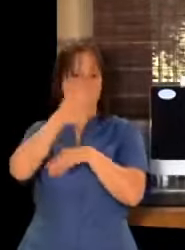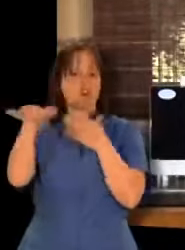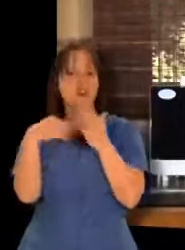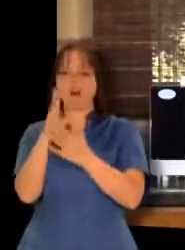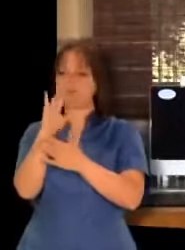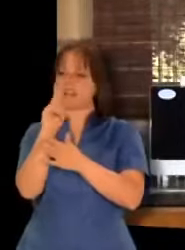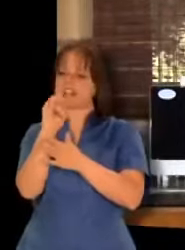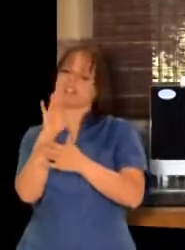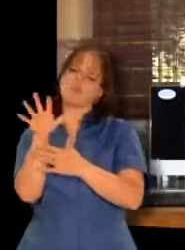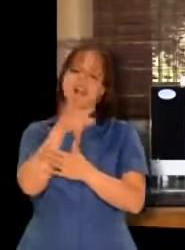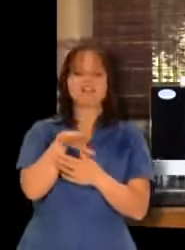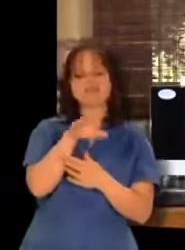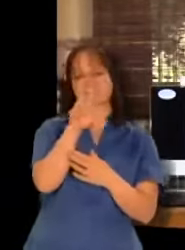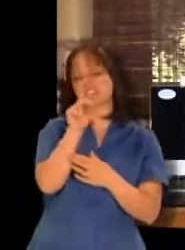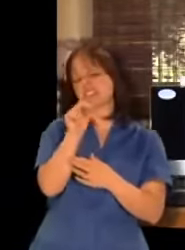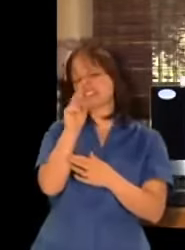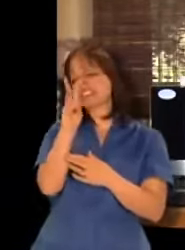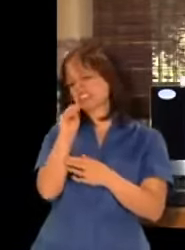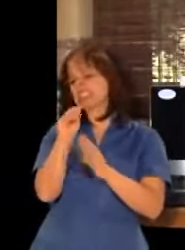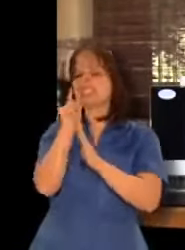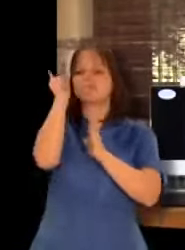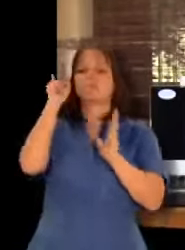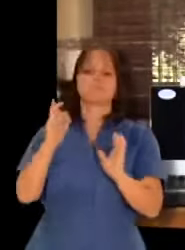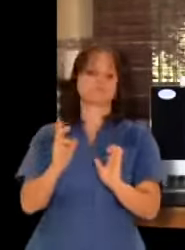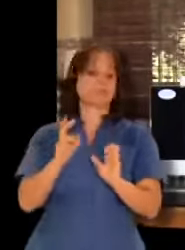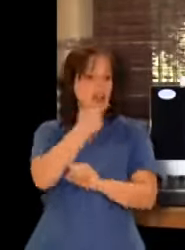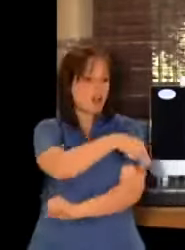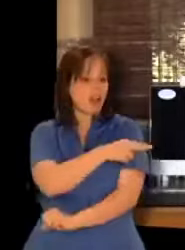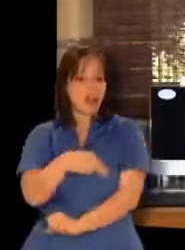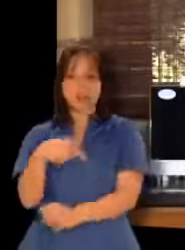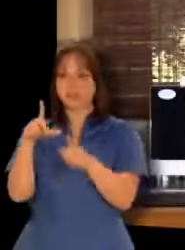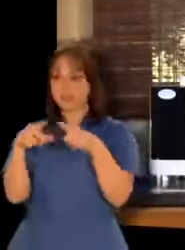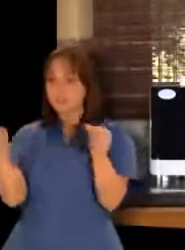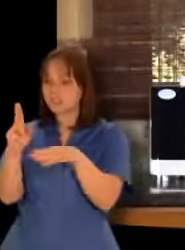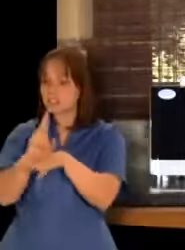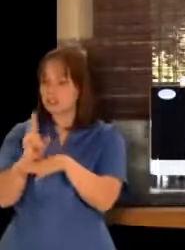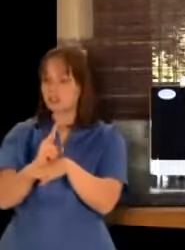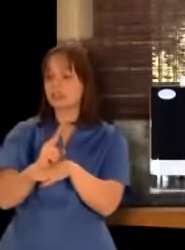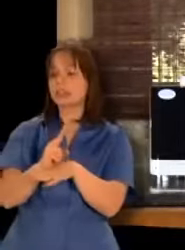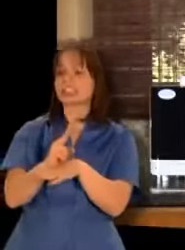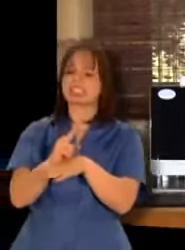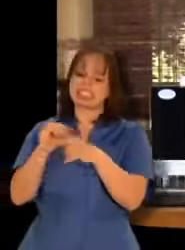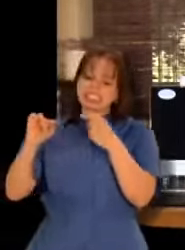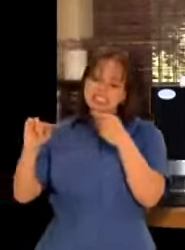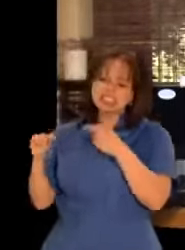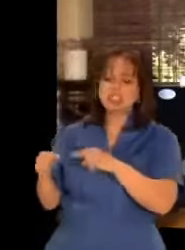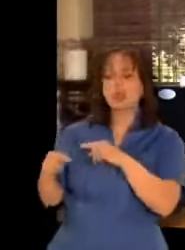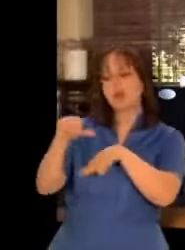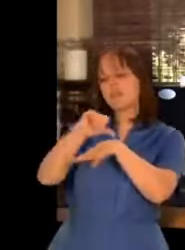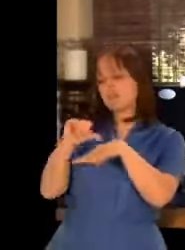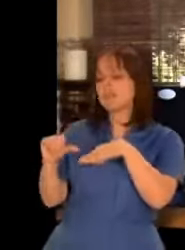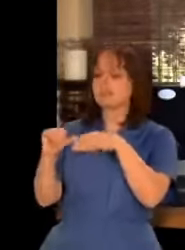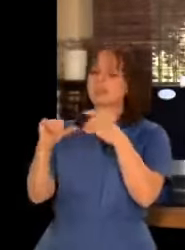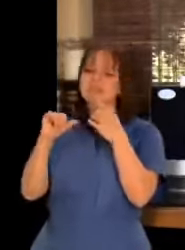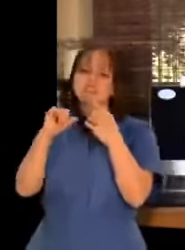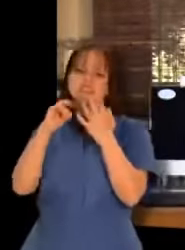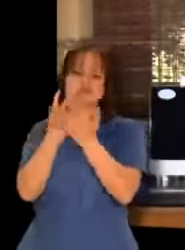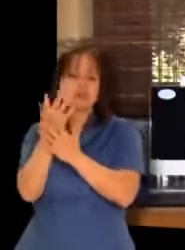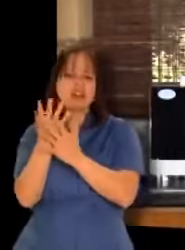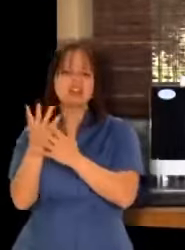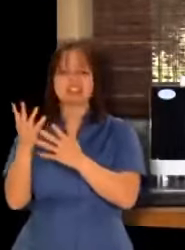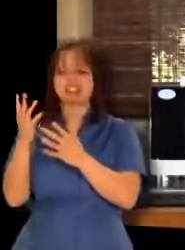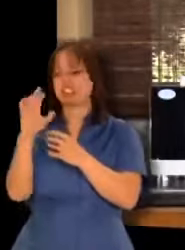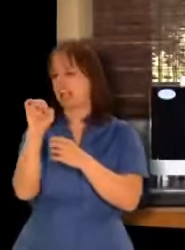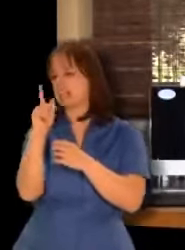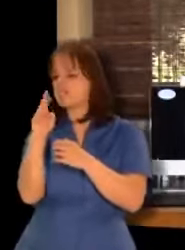about 30 to 60 seconds. In hospitals in Japan, they use it for bed sores, cuts, burns, for skin problem,